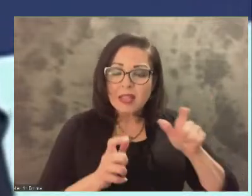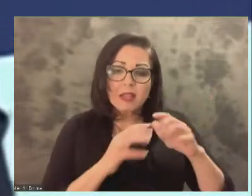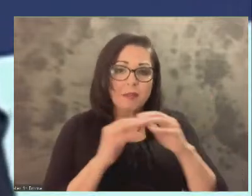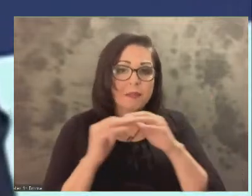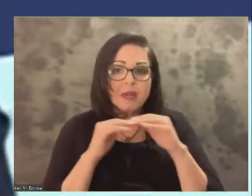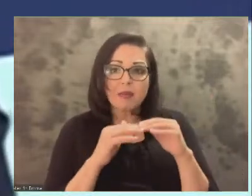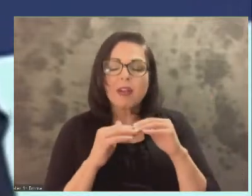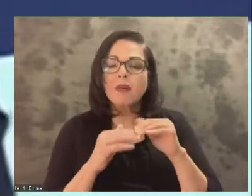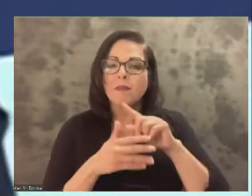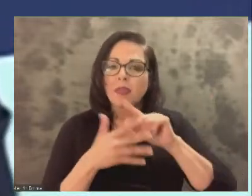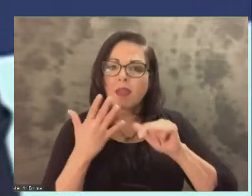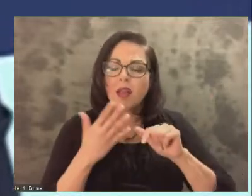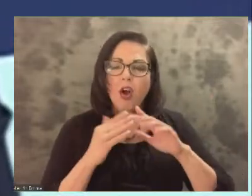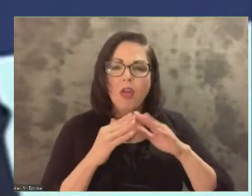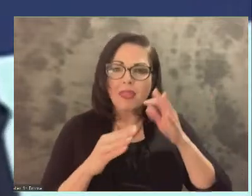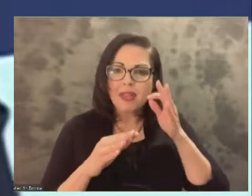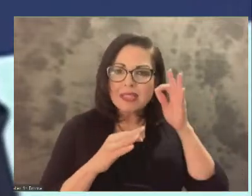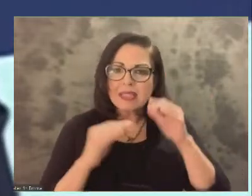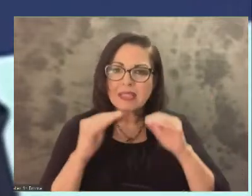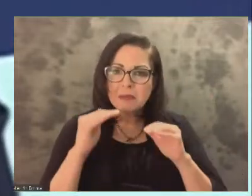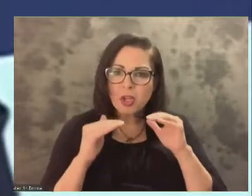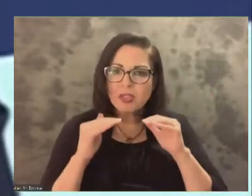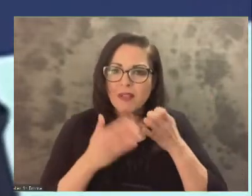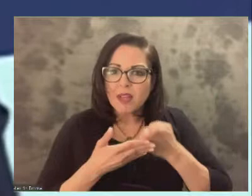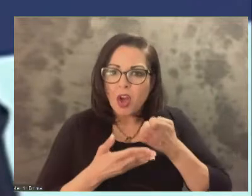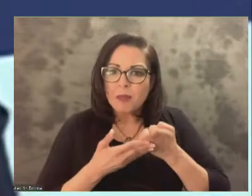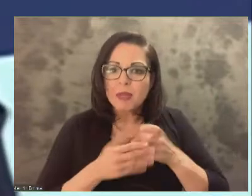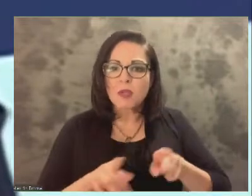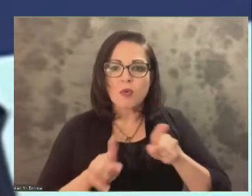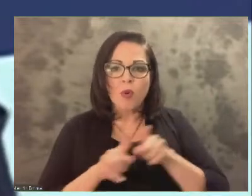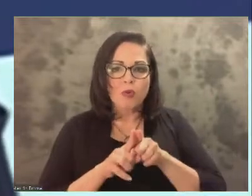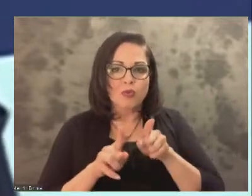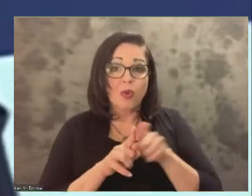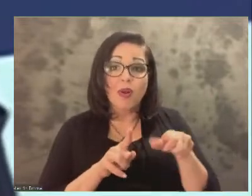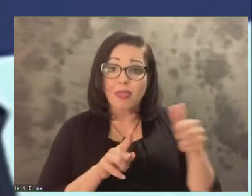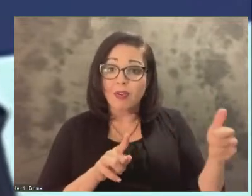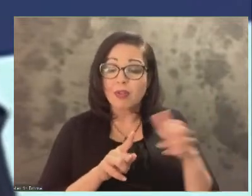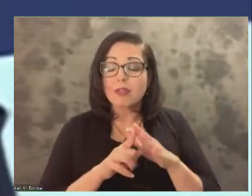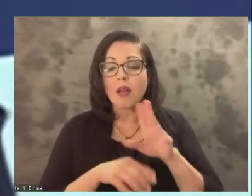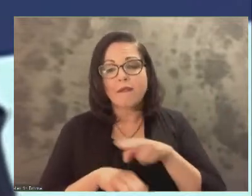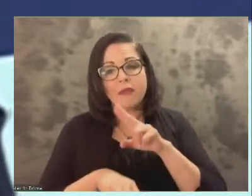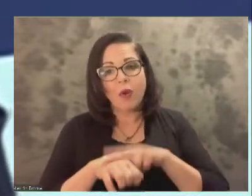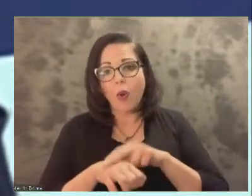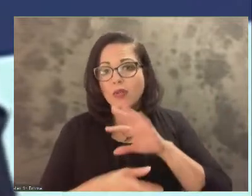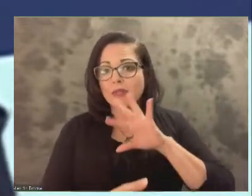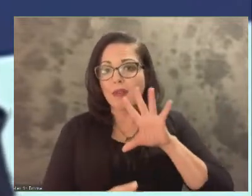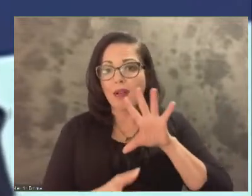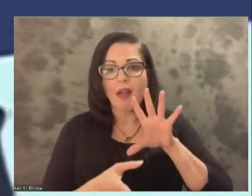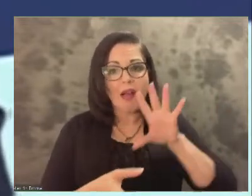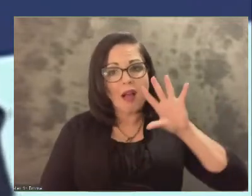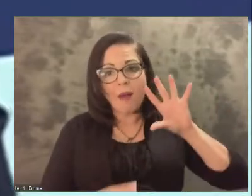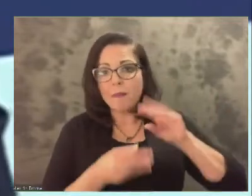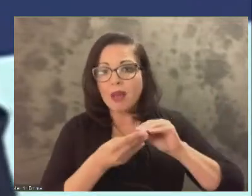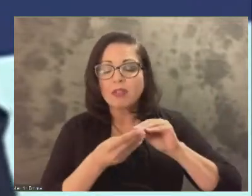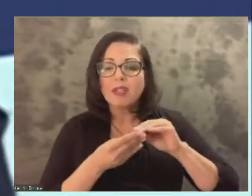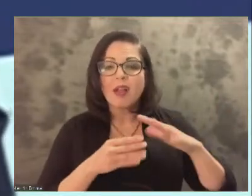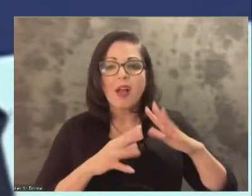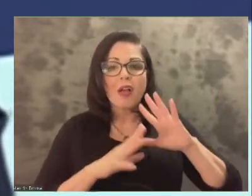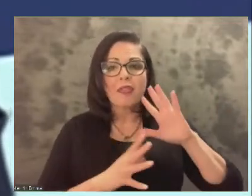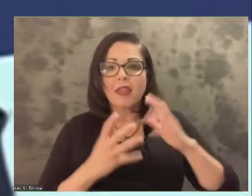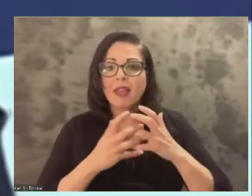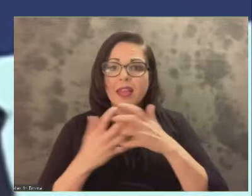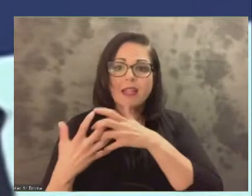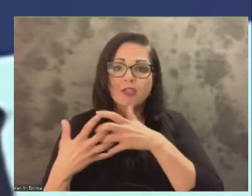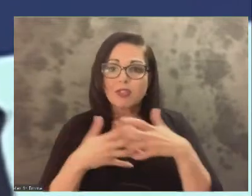and others. And of course, the compounded challenges often found at the intersections of these very